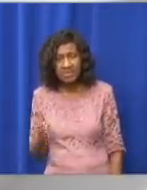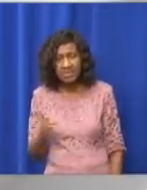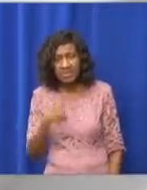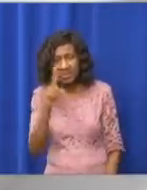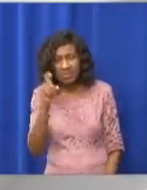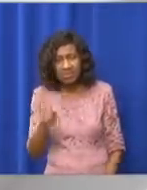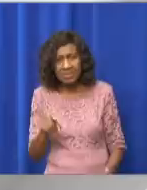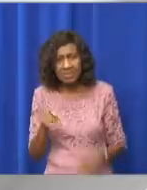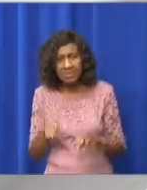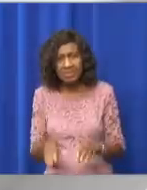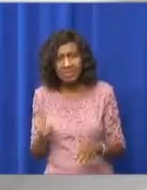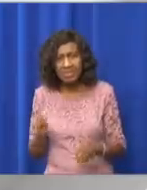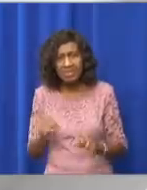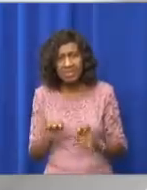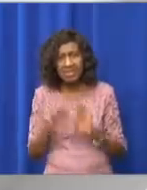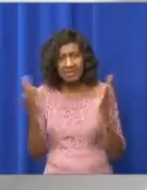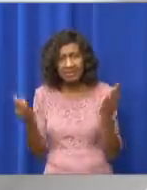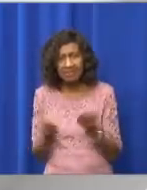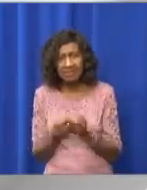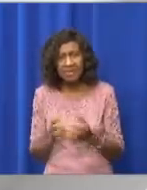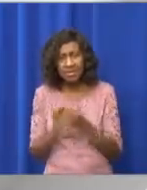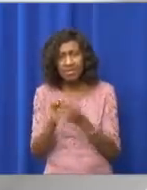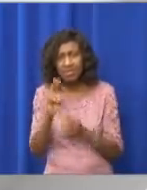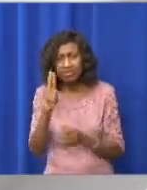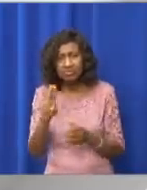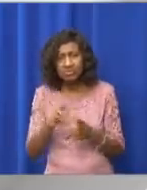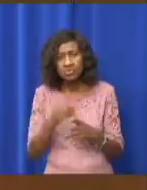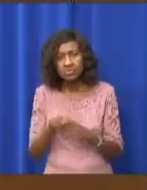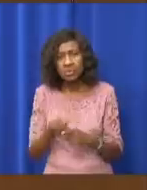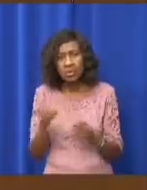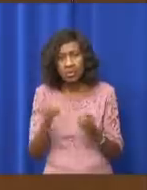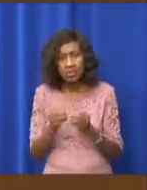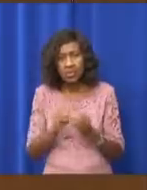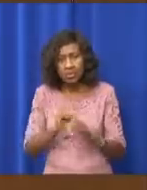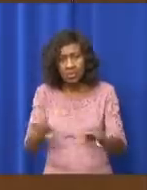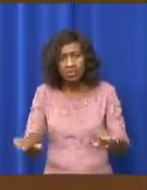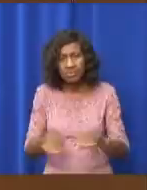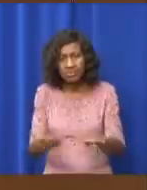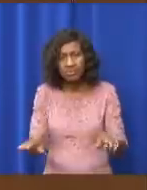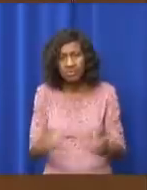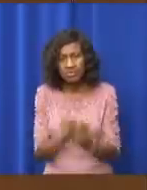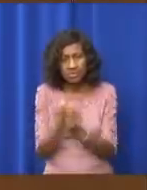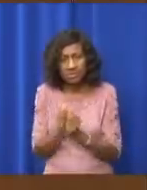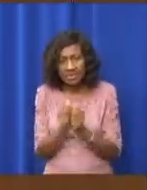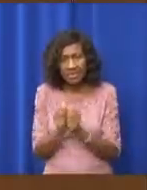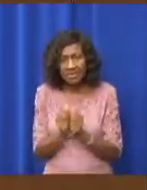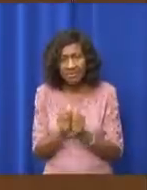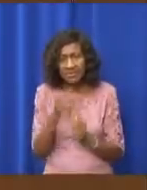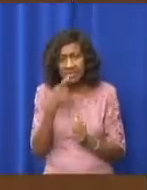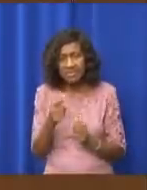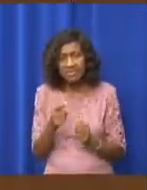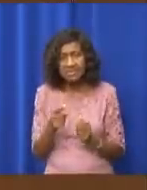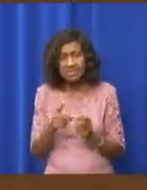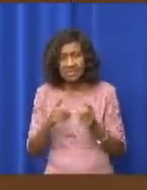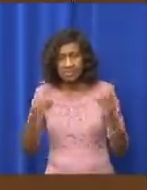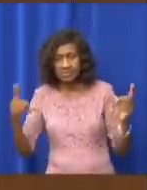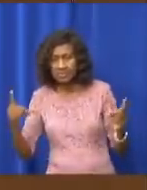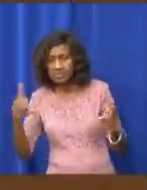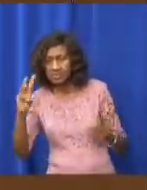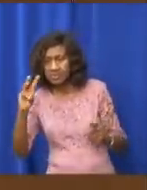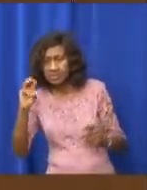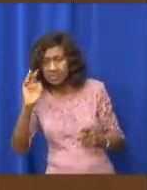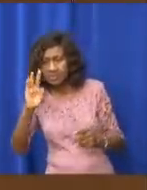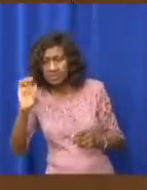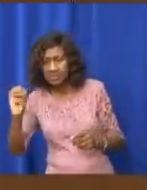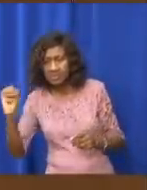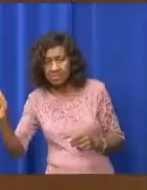of two or more swim together? Social distancing protocols should take place on the beach and in the water. It is